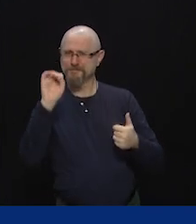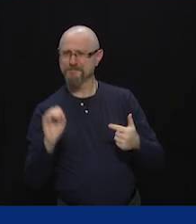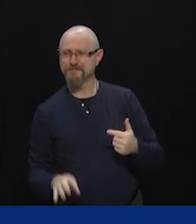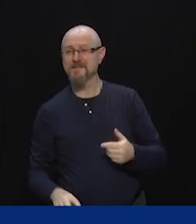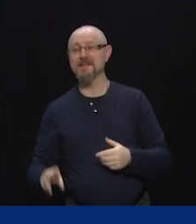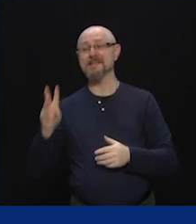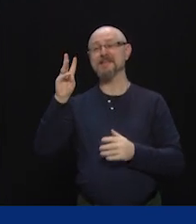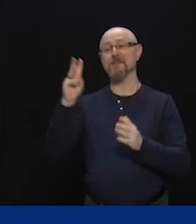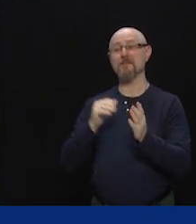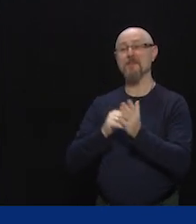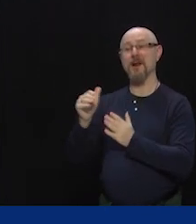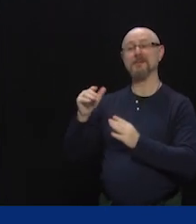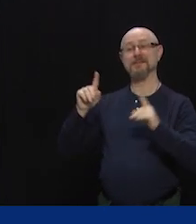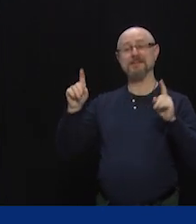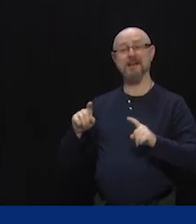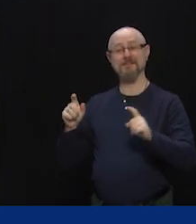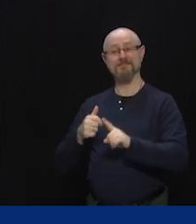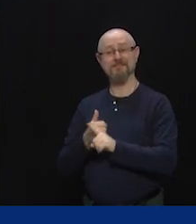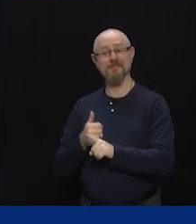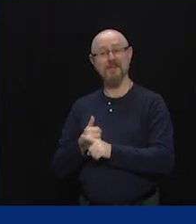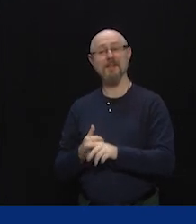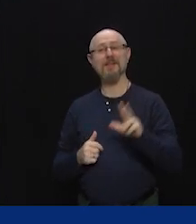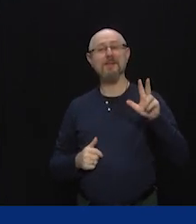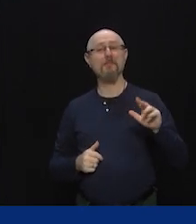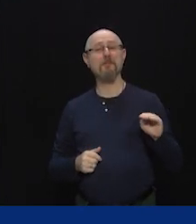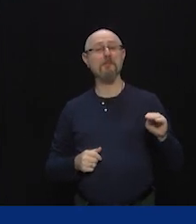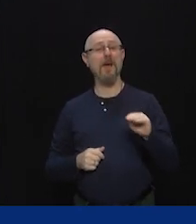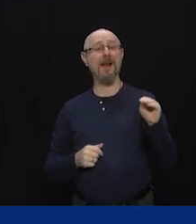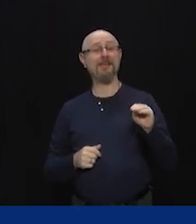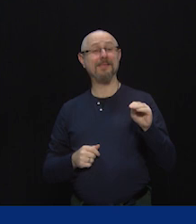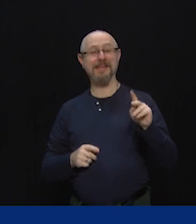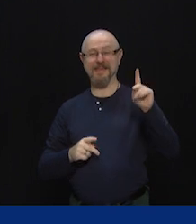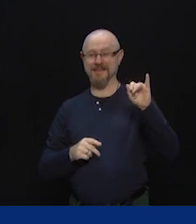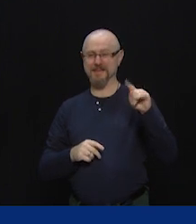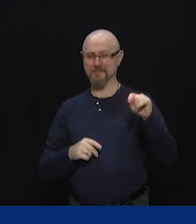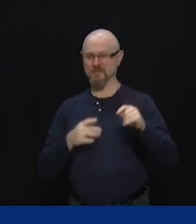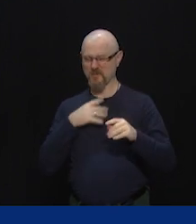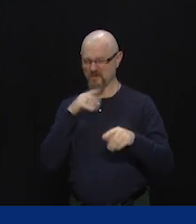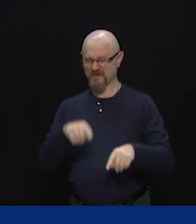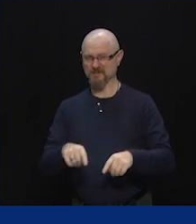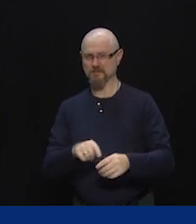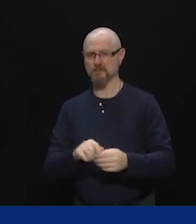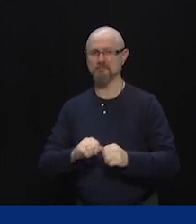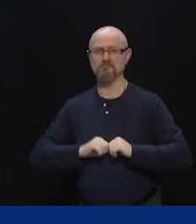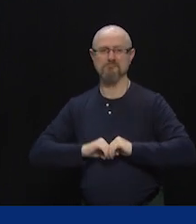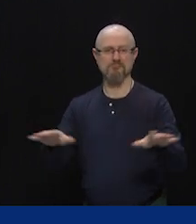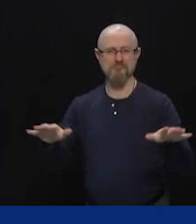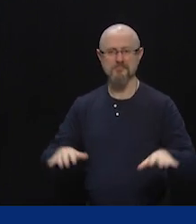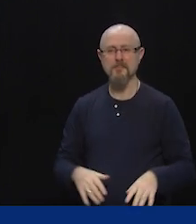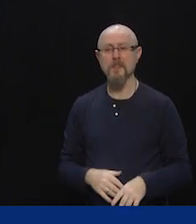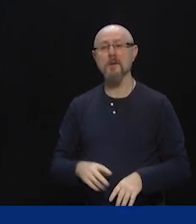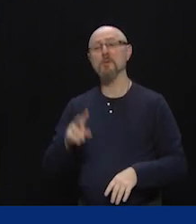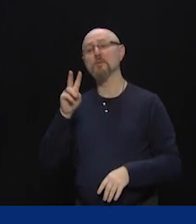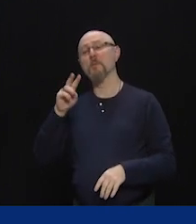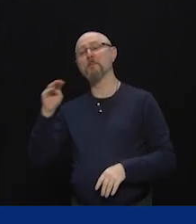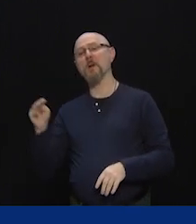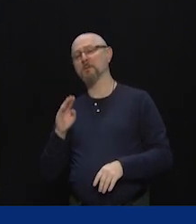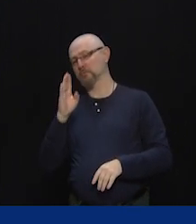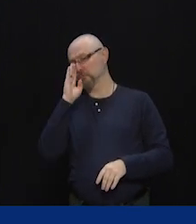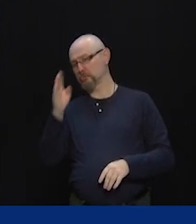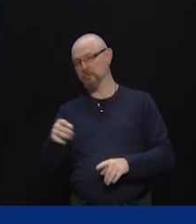tests, 3 million kits that will go out this week. Of that, 2 million tests going directly to New York